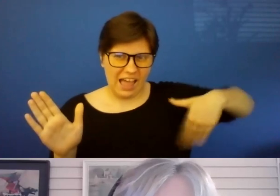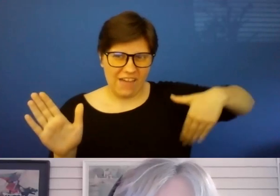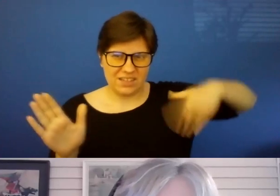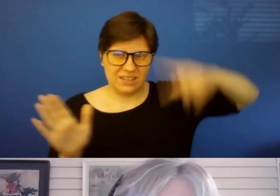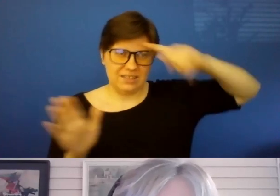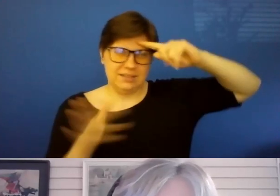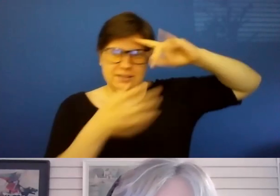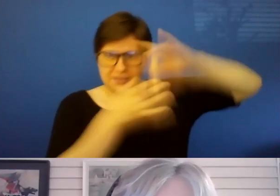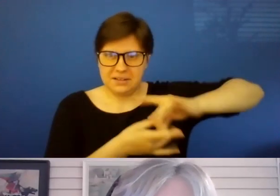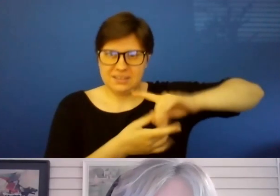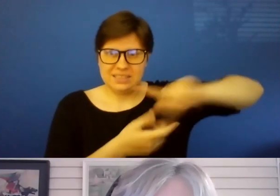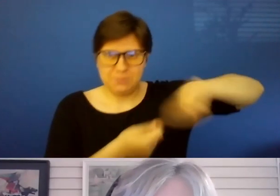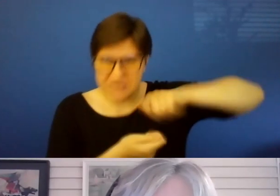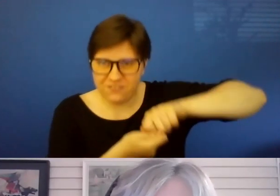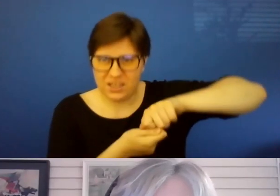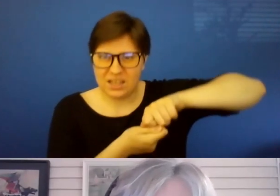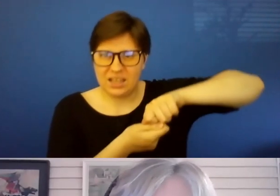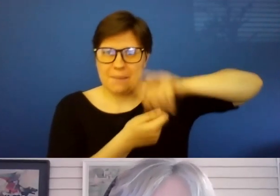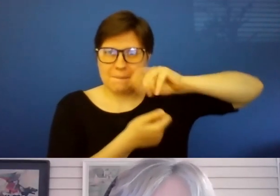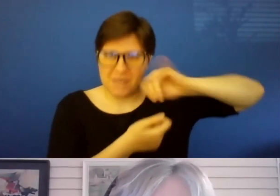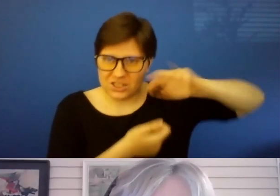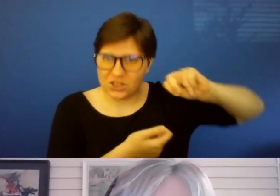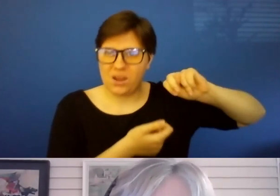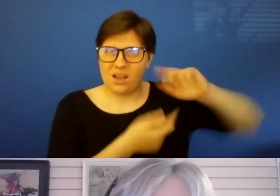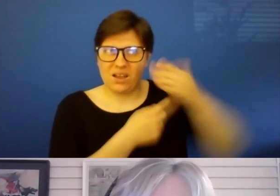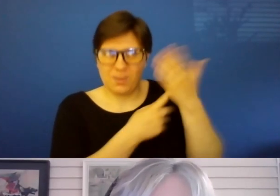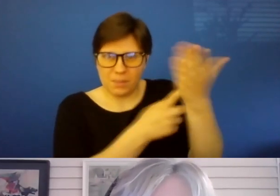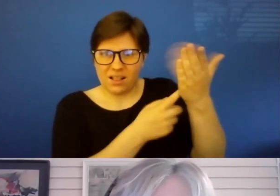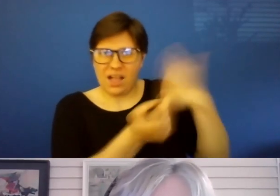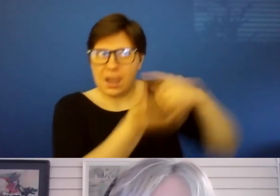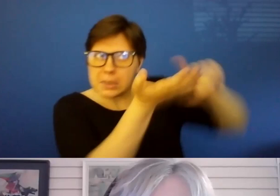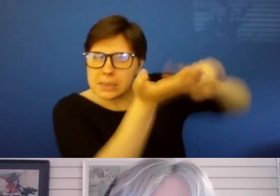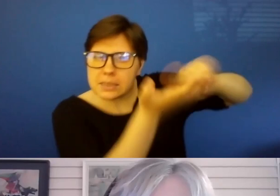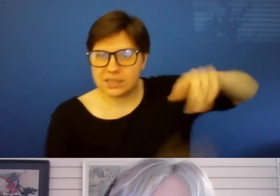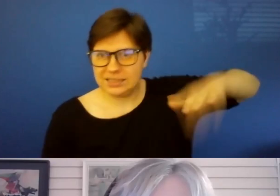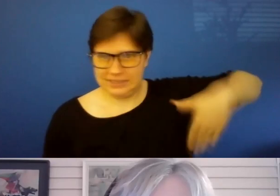the specific language of a specific Minnesota bill.